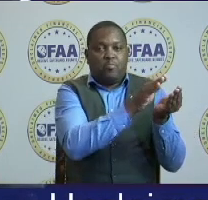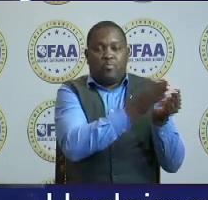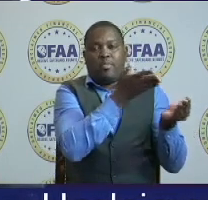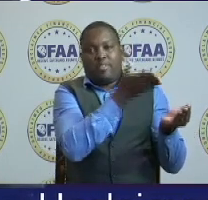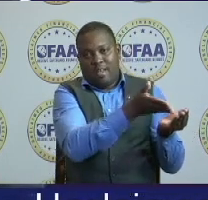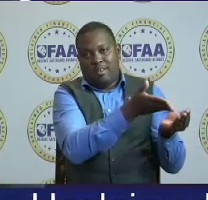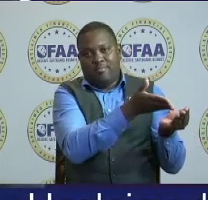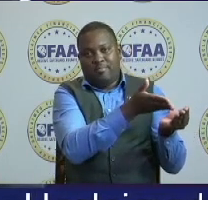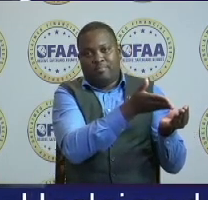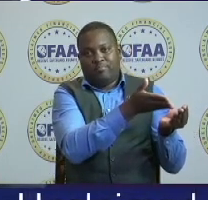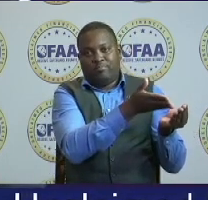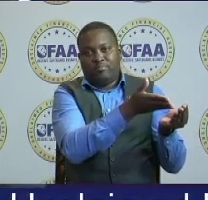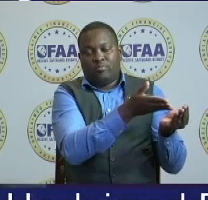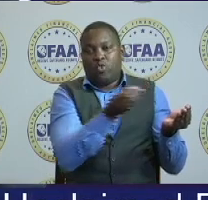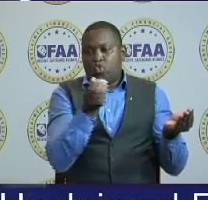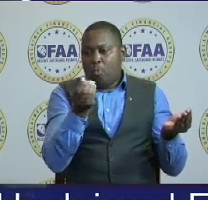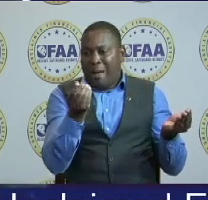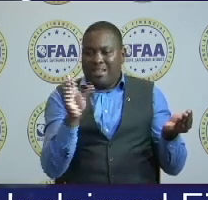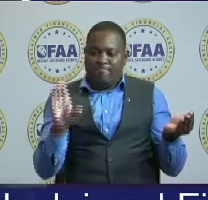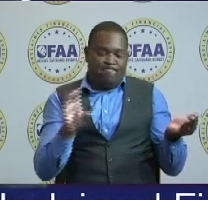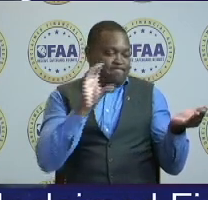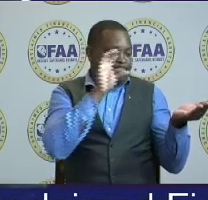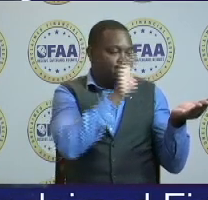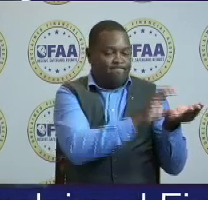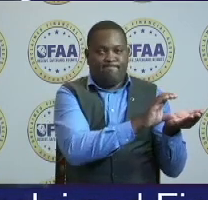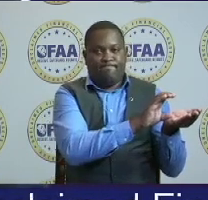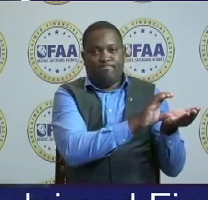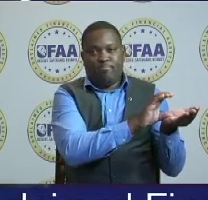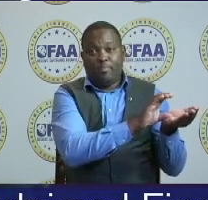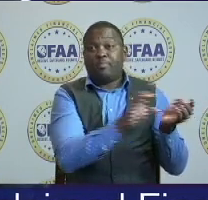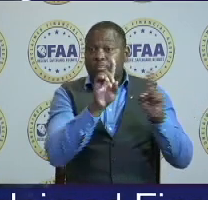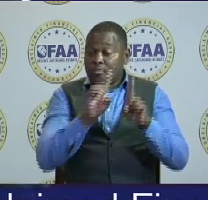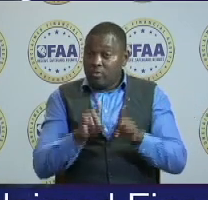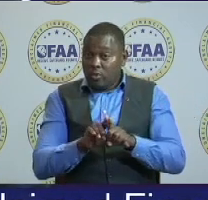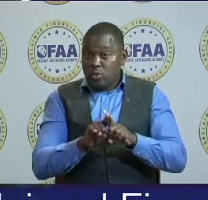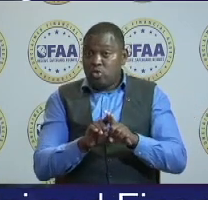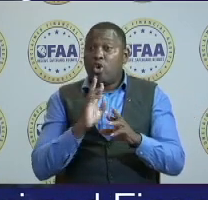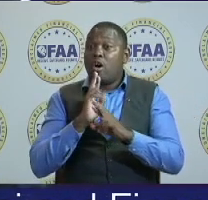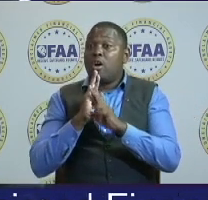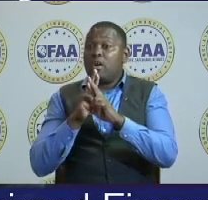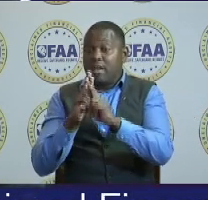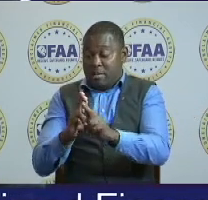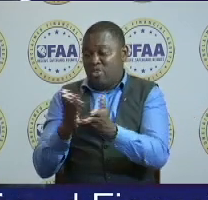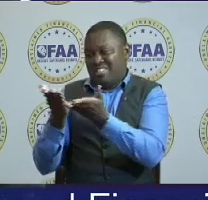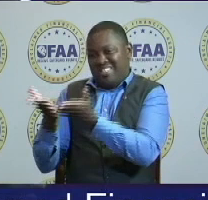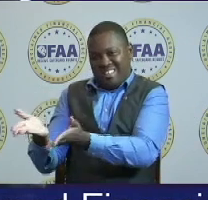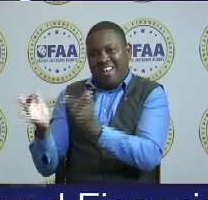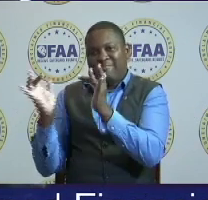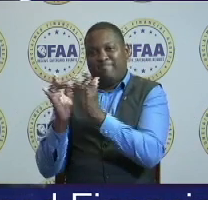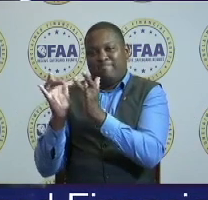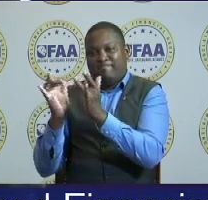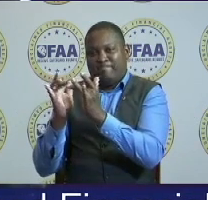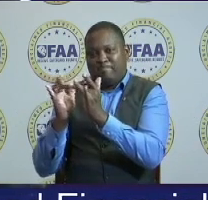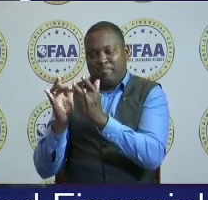the account is domiciled. So that's where you take the cash. And then you file the reports on our online portal. So if you go